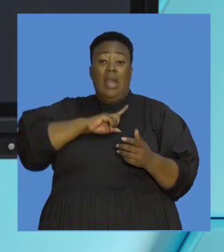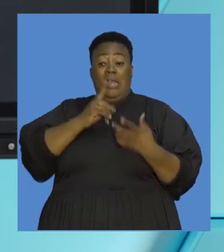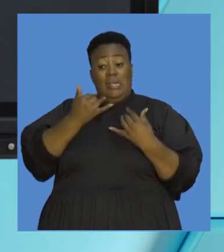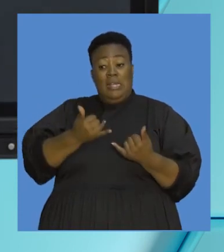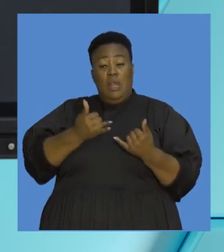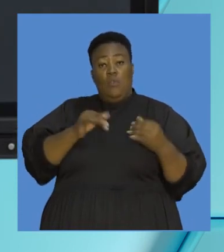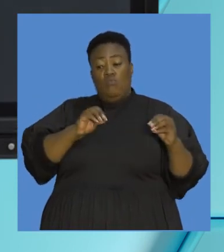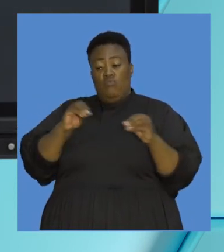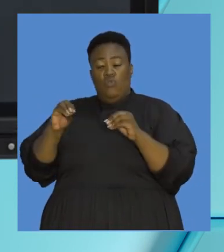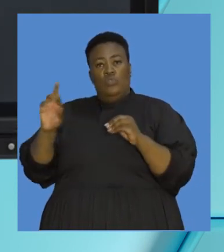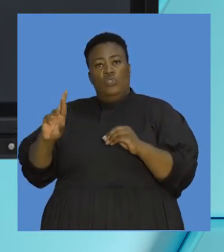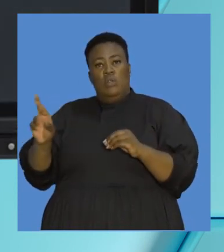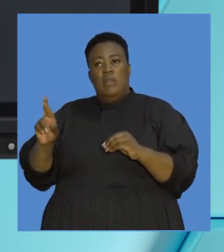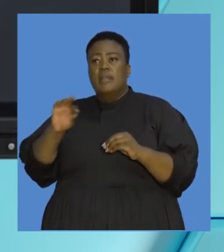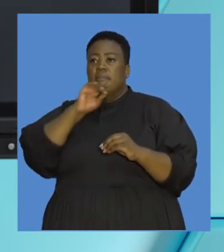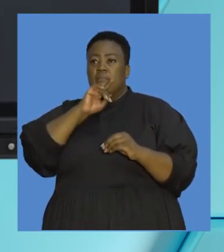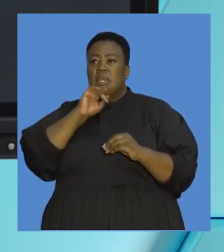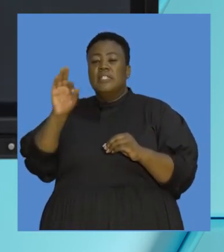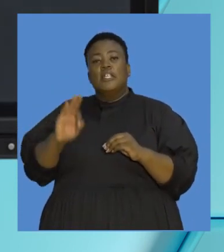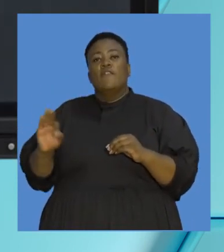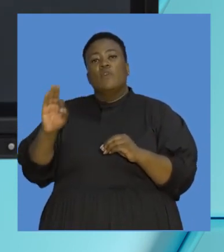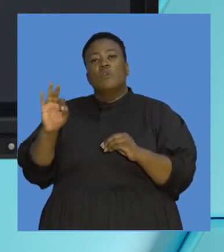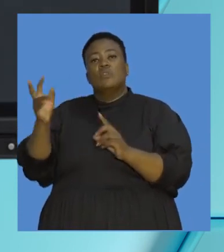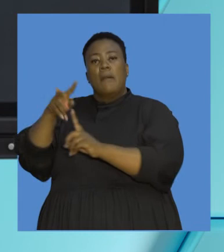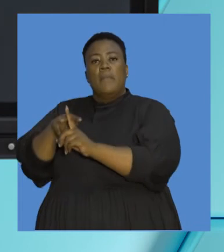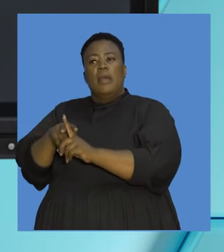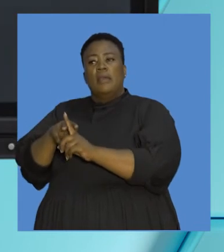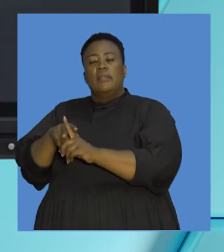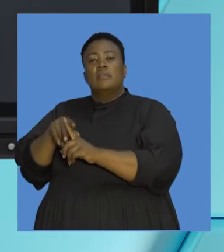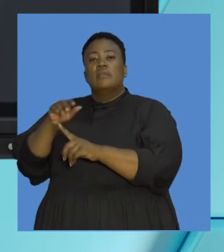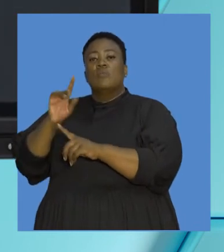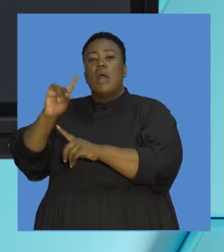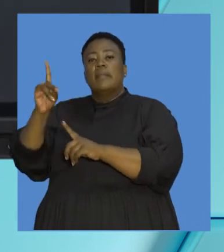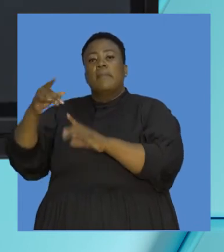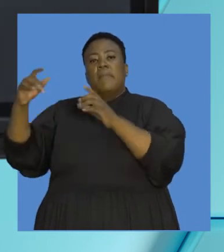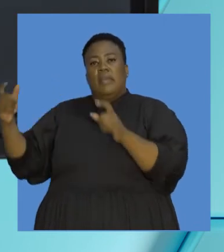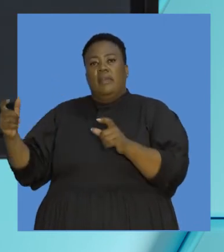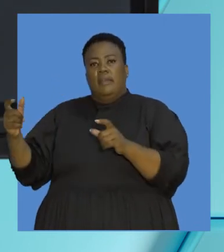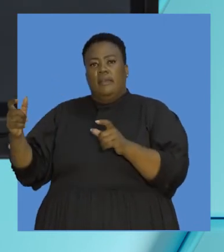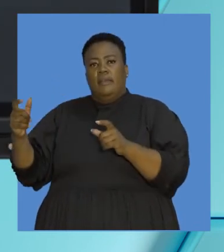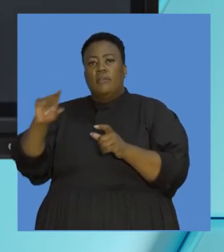going to the right, that means the force that's being applied is bigger.